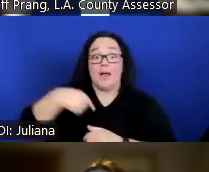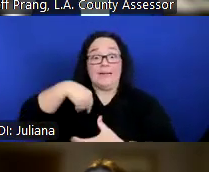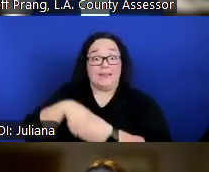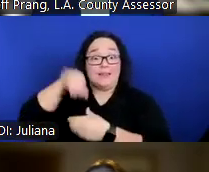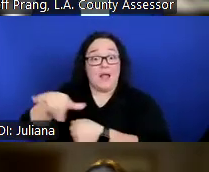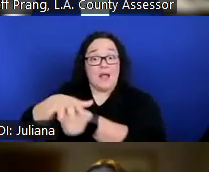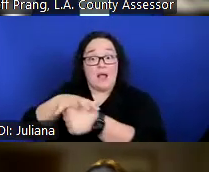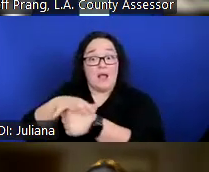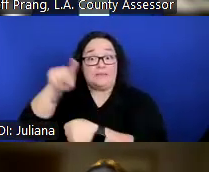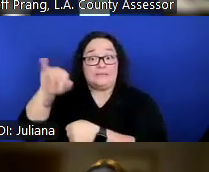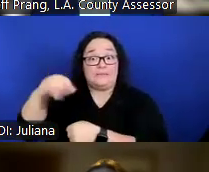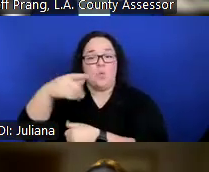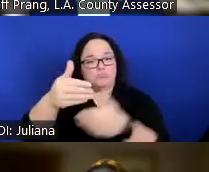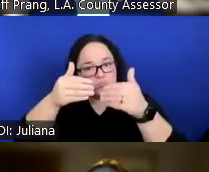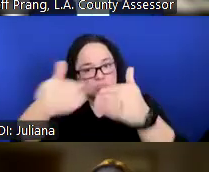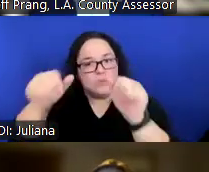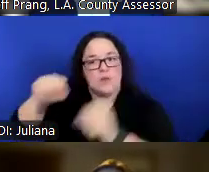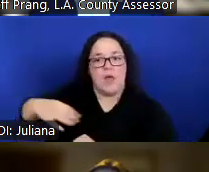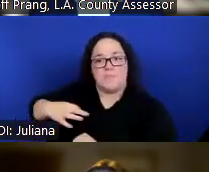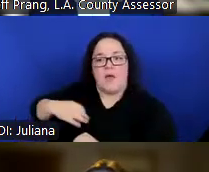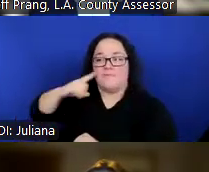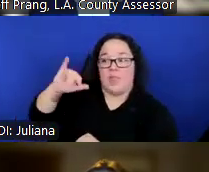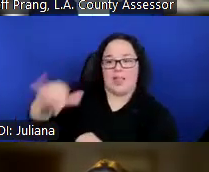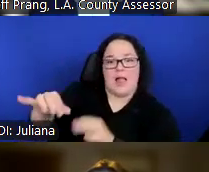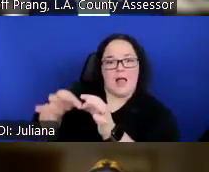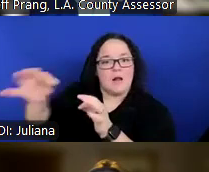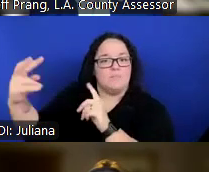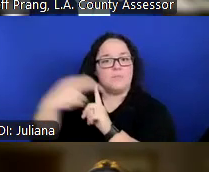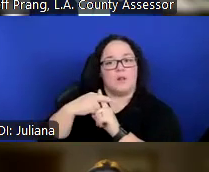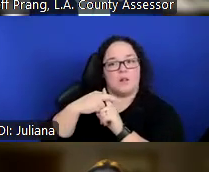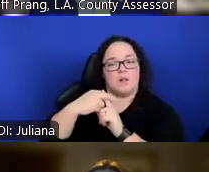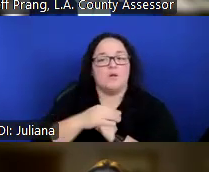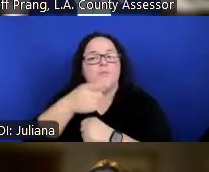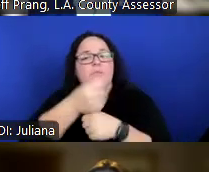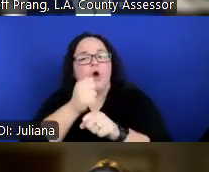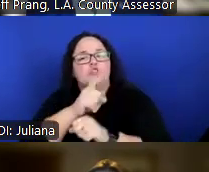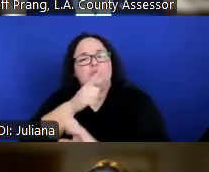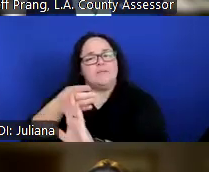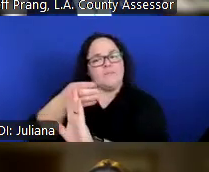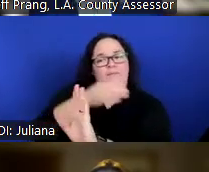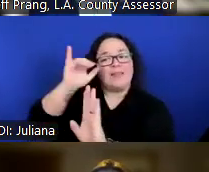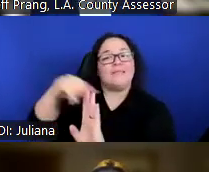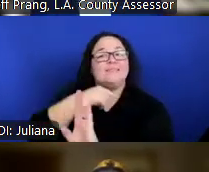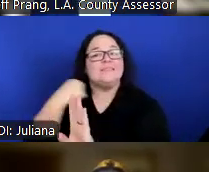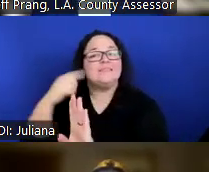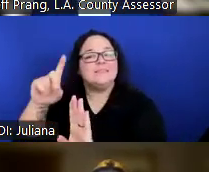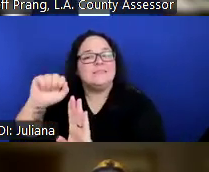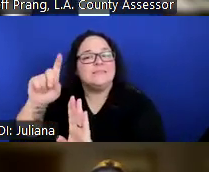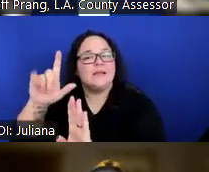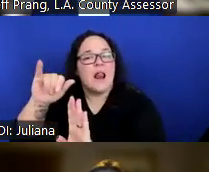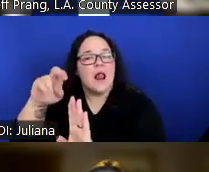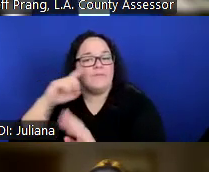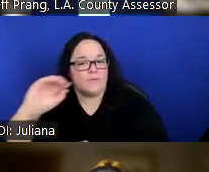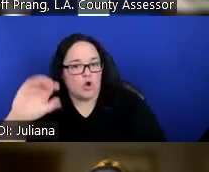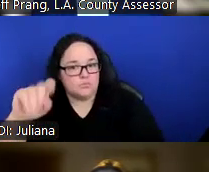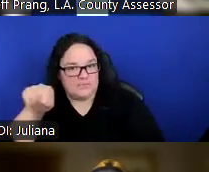filing tax deadlines until October of this year. In LA County, if you filed a misfortune calamity